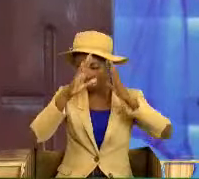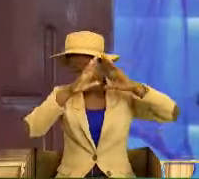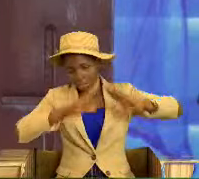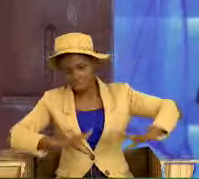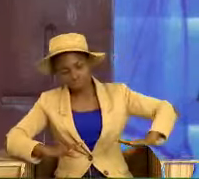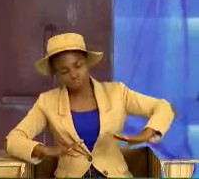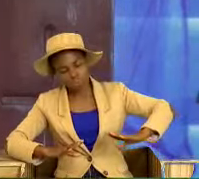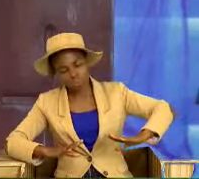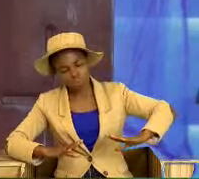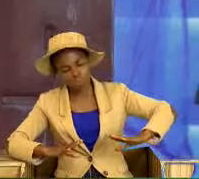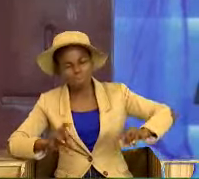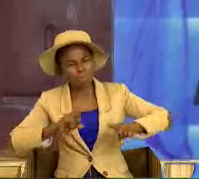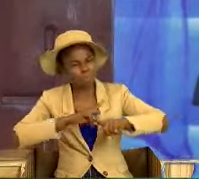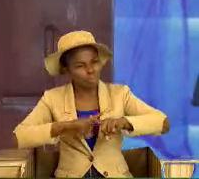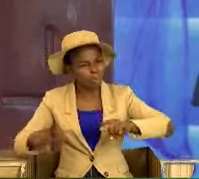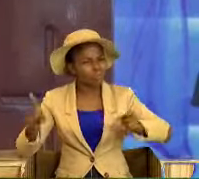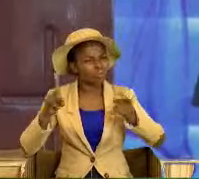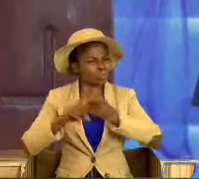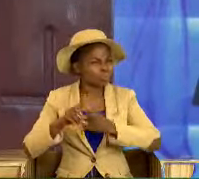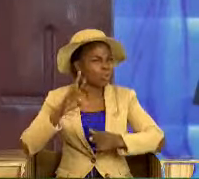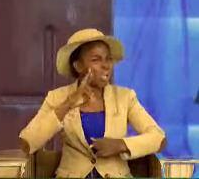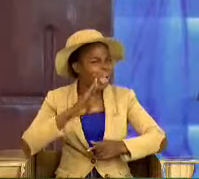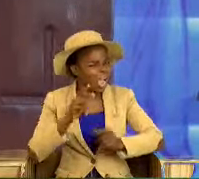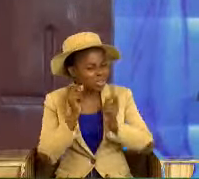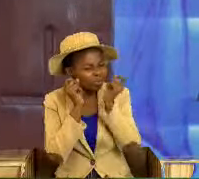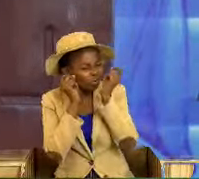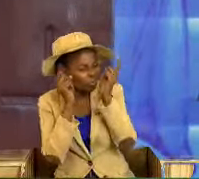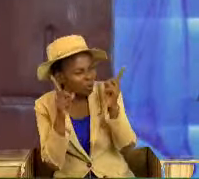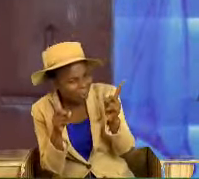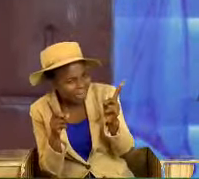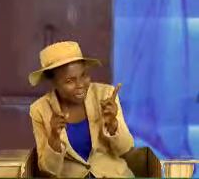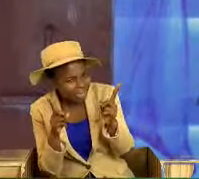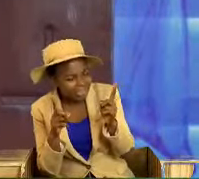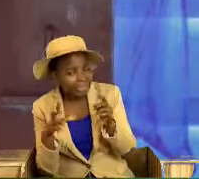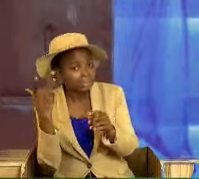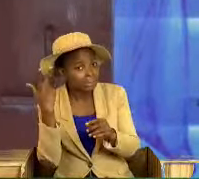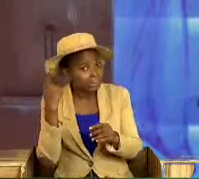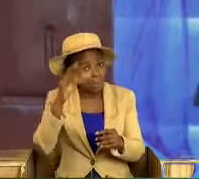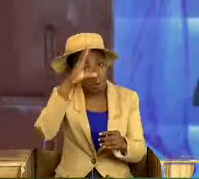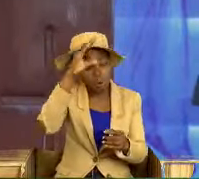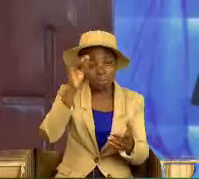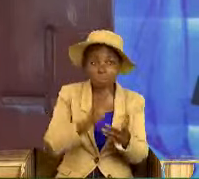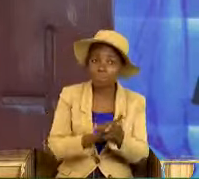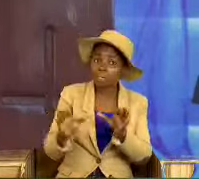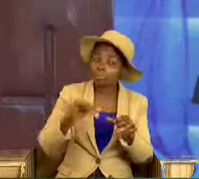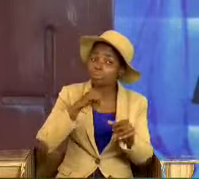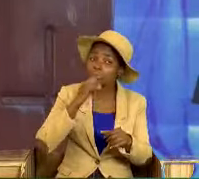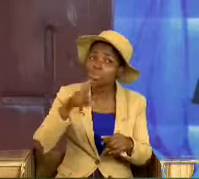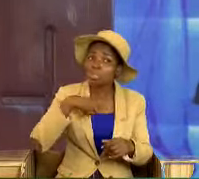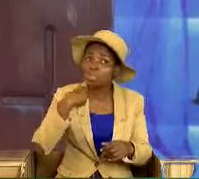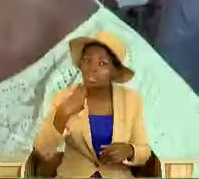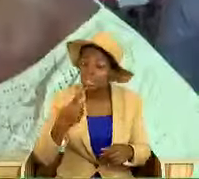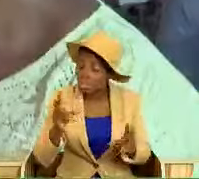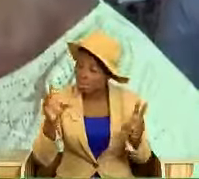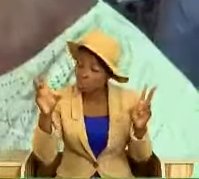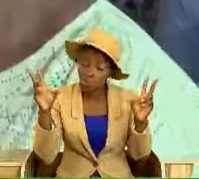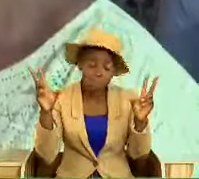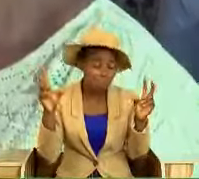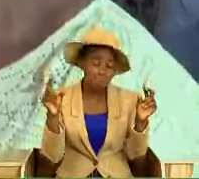are surprised the husband did not say no said no she